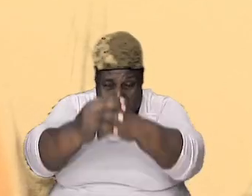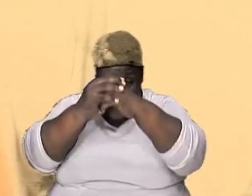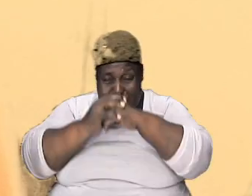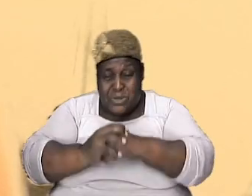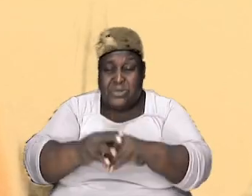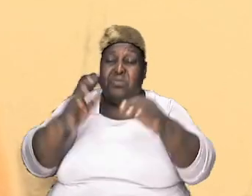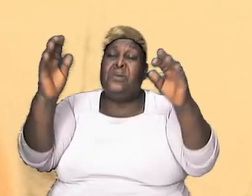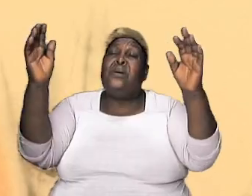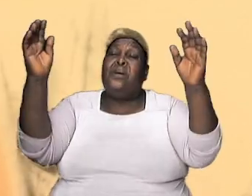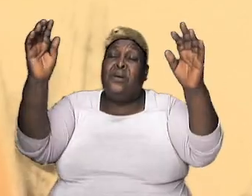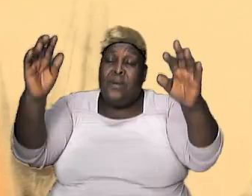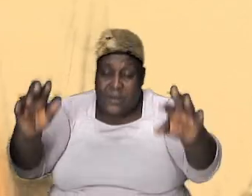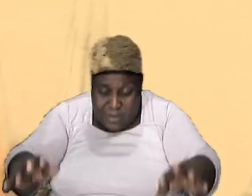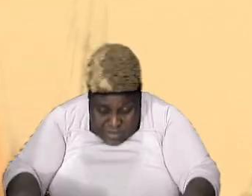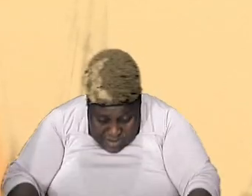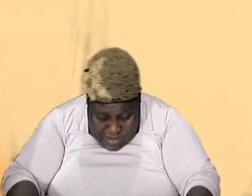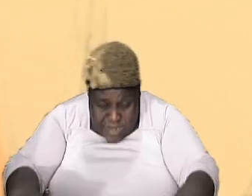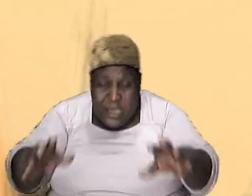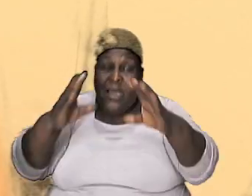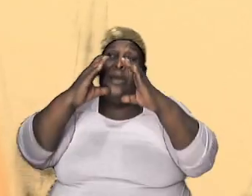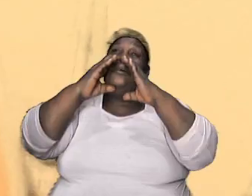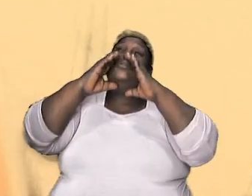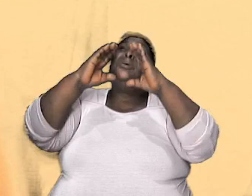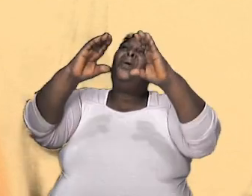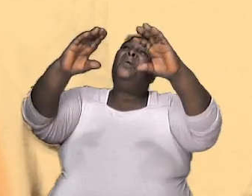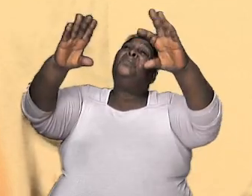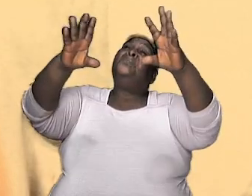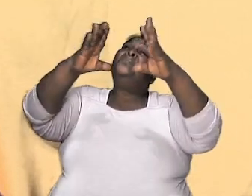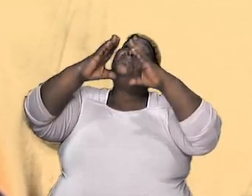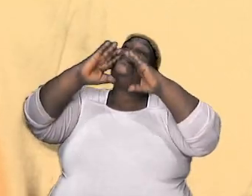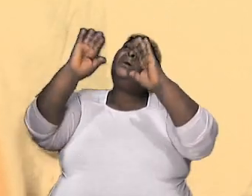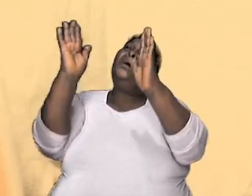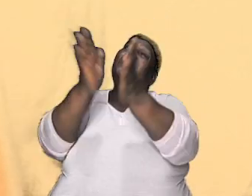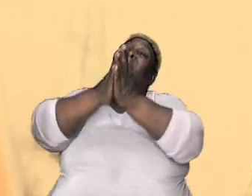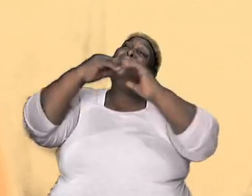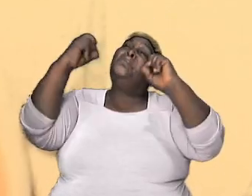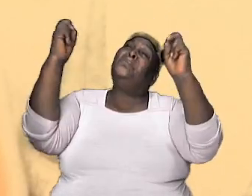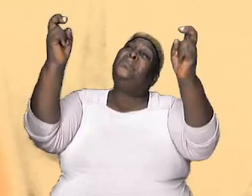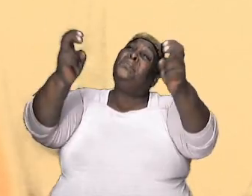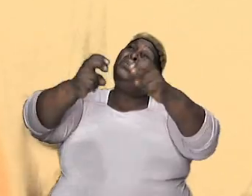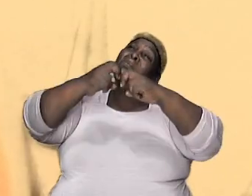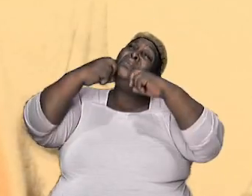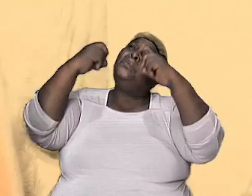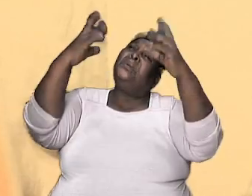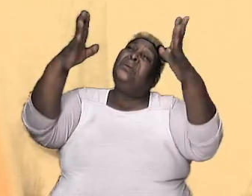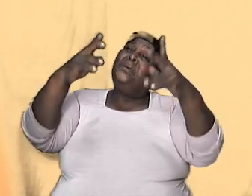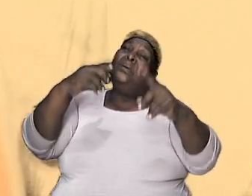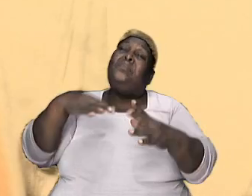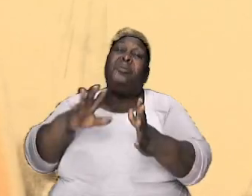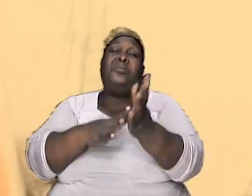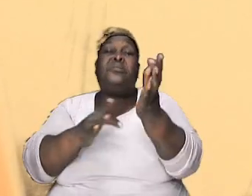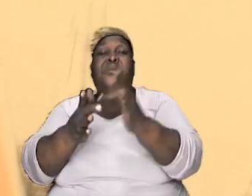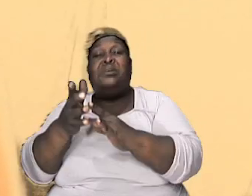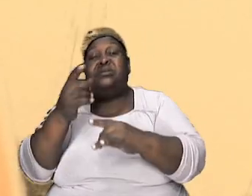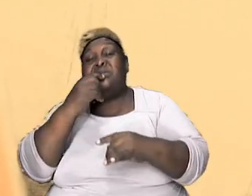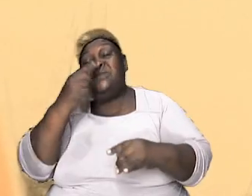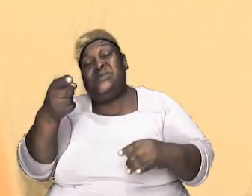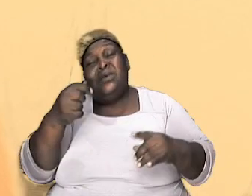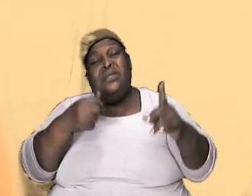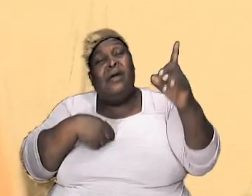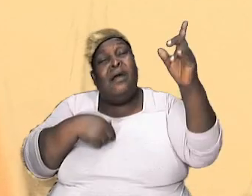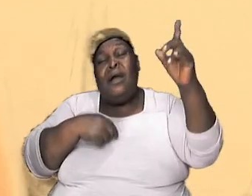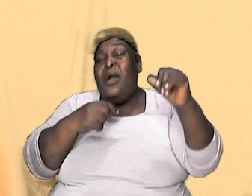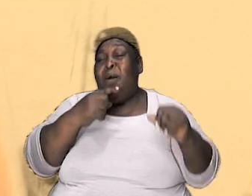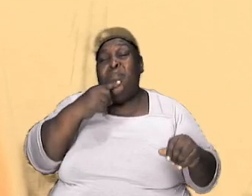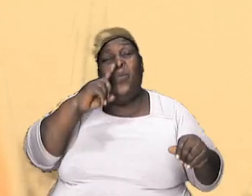But God is saying, look here, I am the one who can feel that longing desire in your heart. It doesn't matter if you're